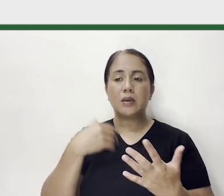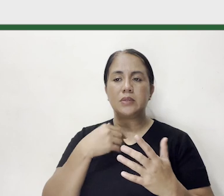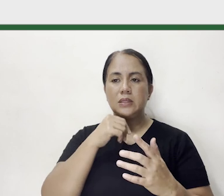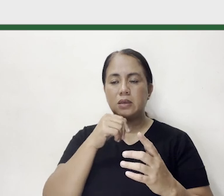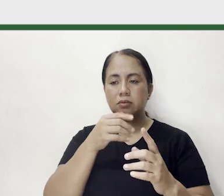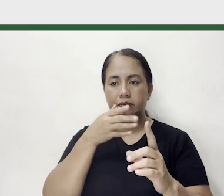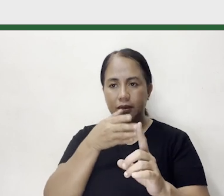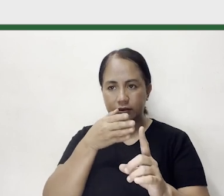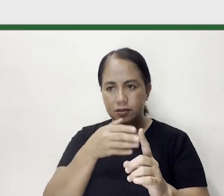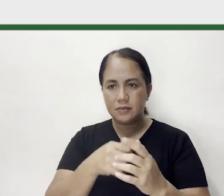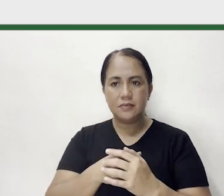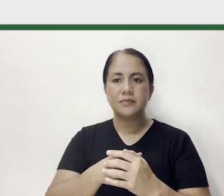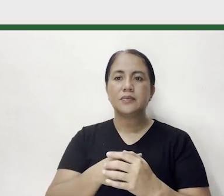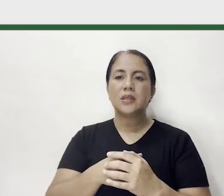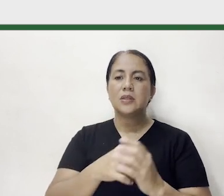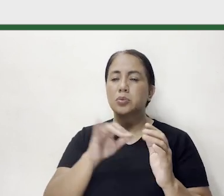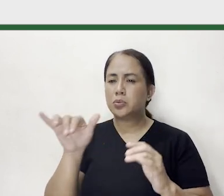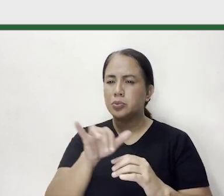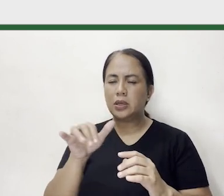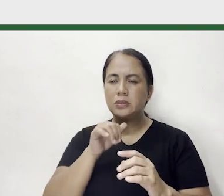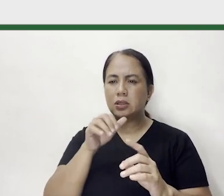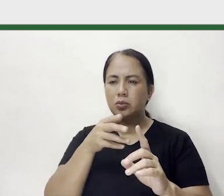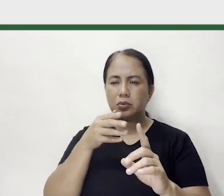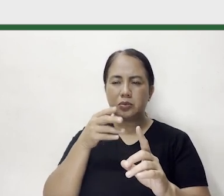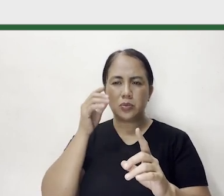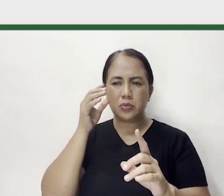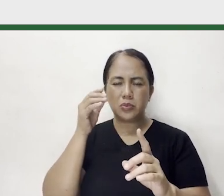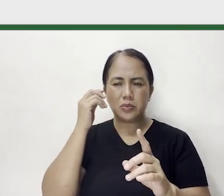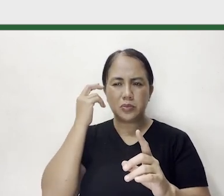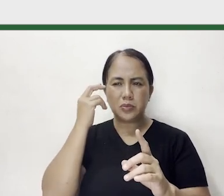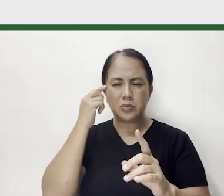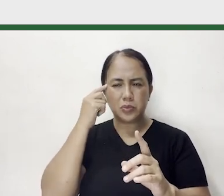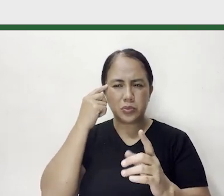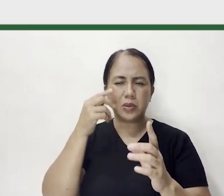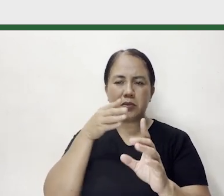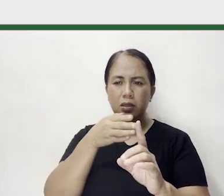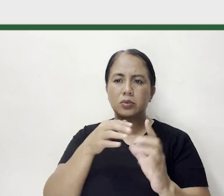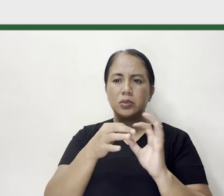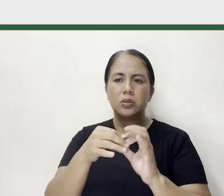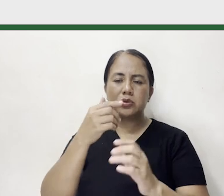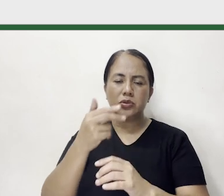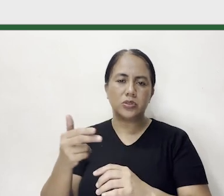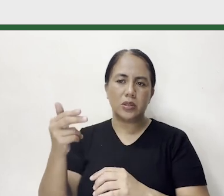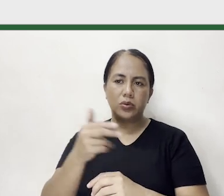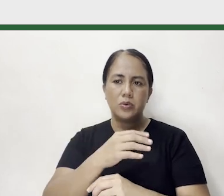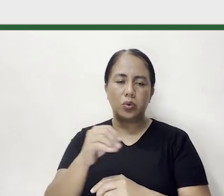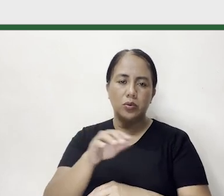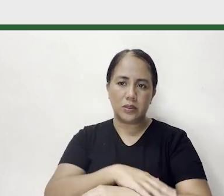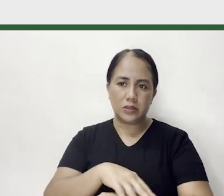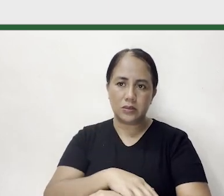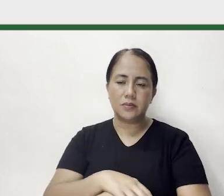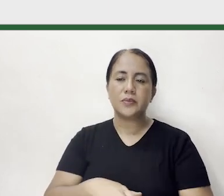It causes an unconscious bias, similar to unconscious biases related to gender or